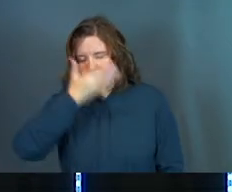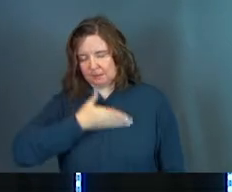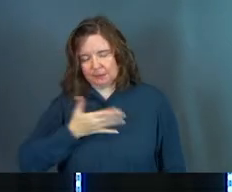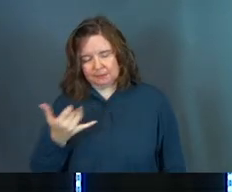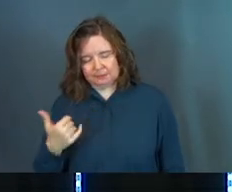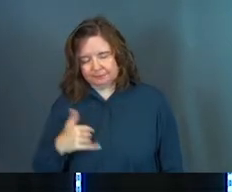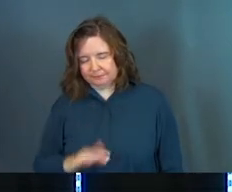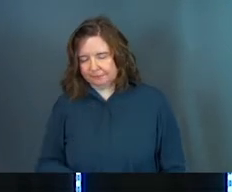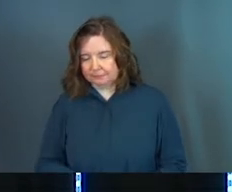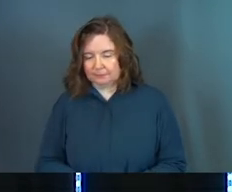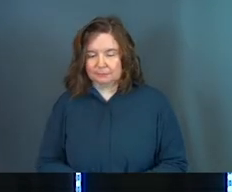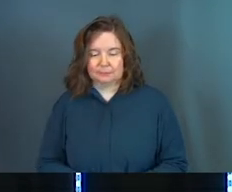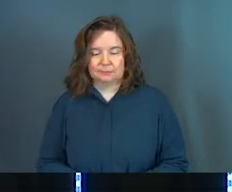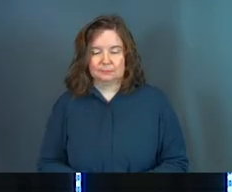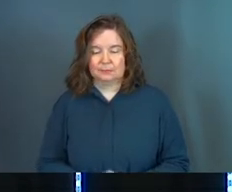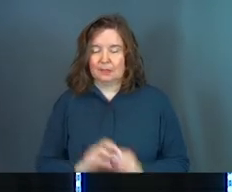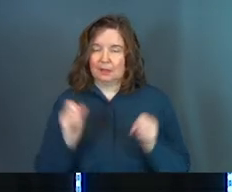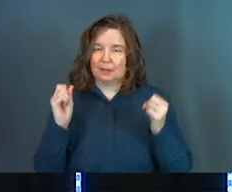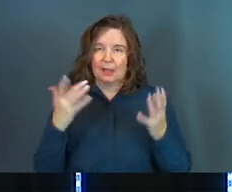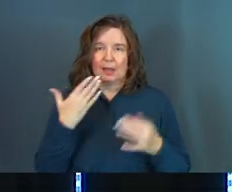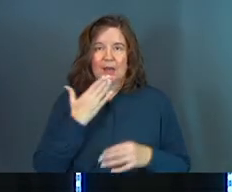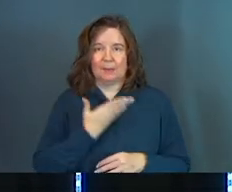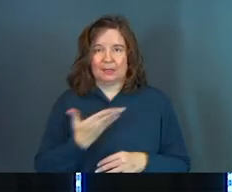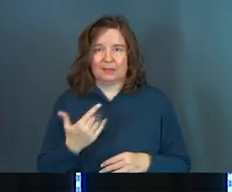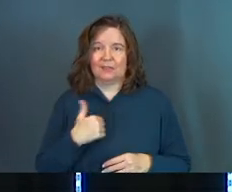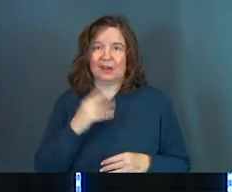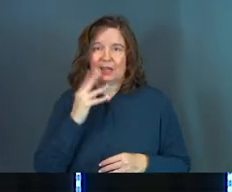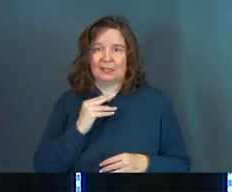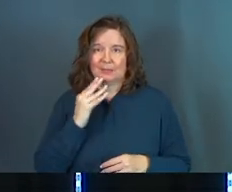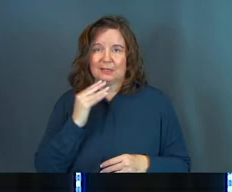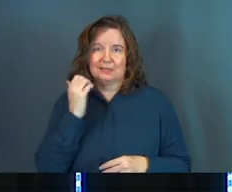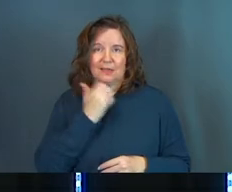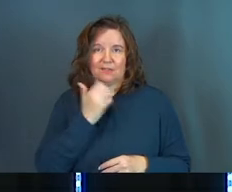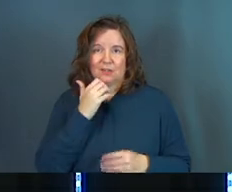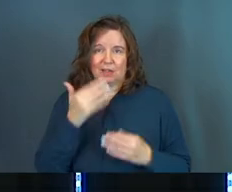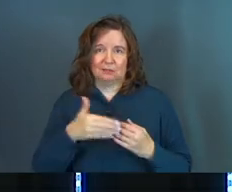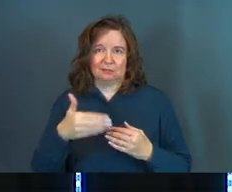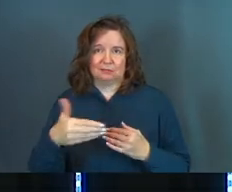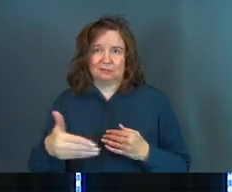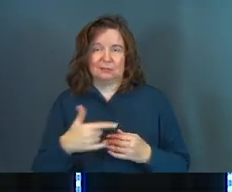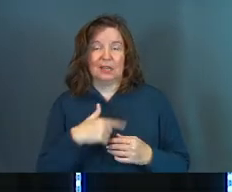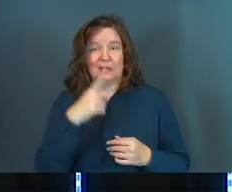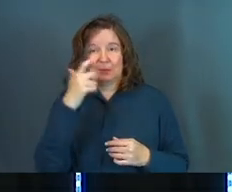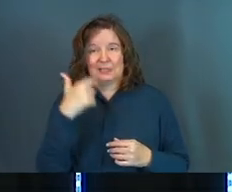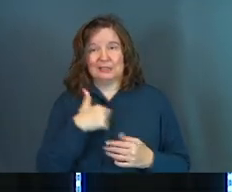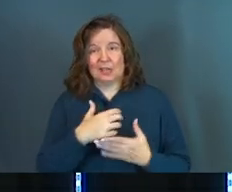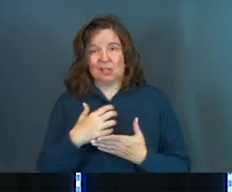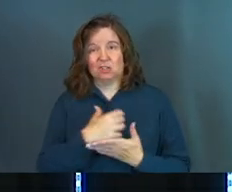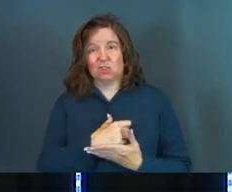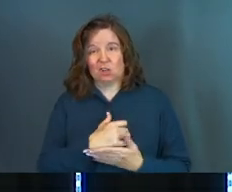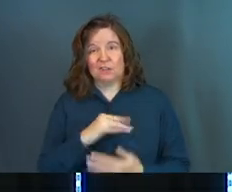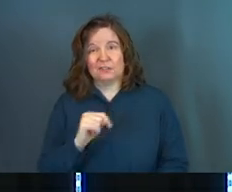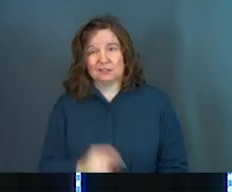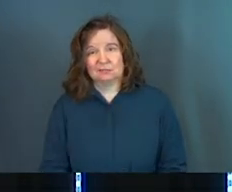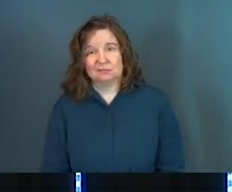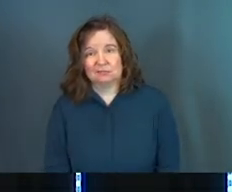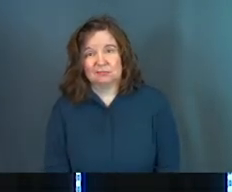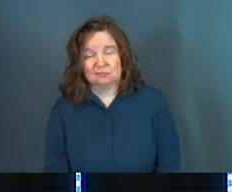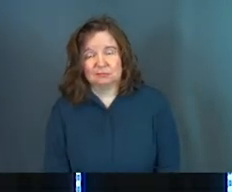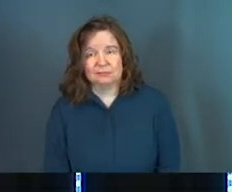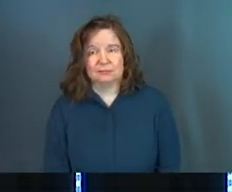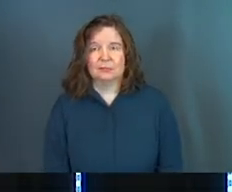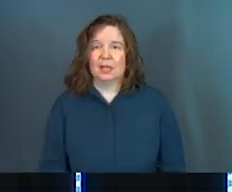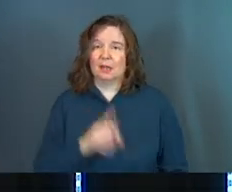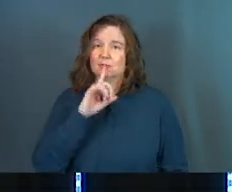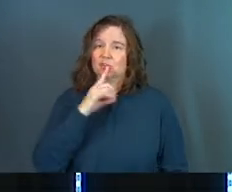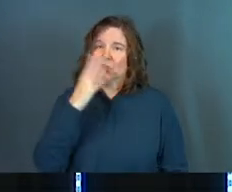life. And there's a lot of bad stuff that I experience every single day, and it's because I deserve it. And